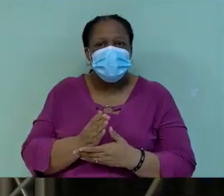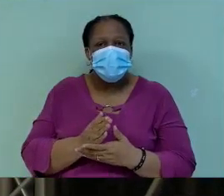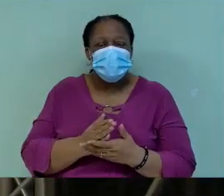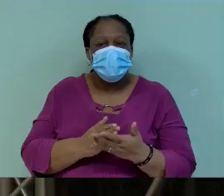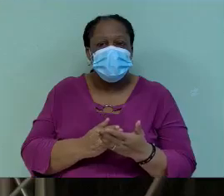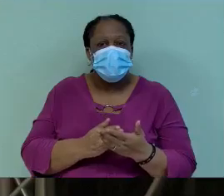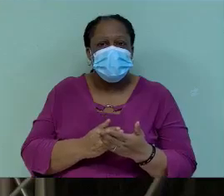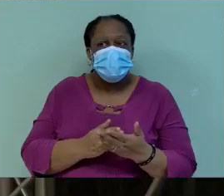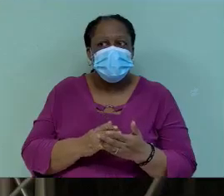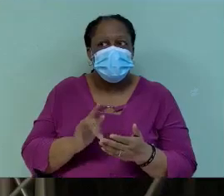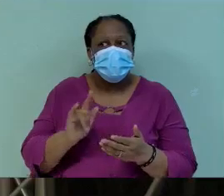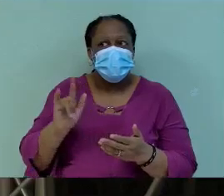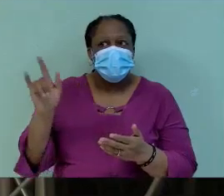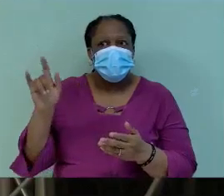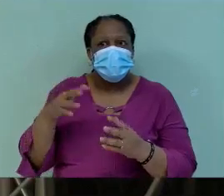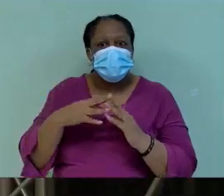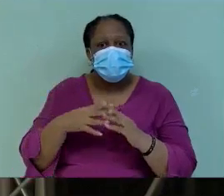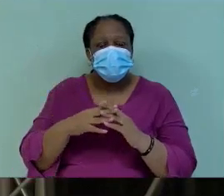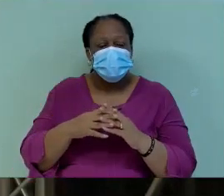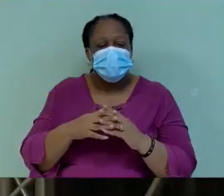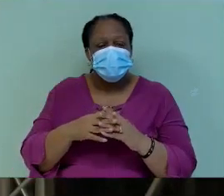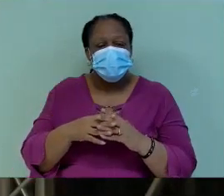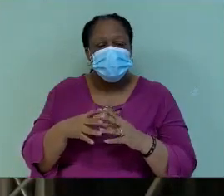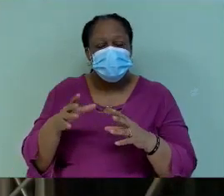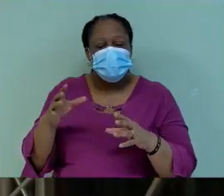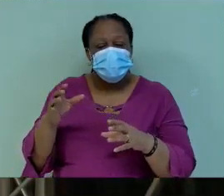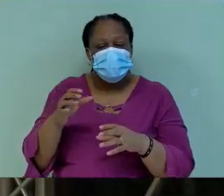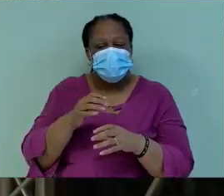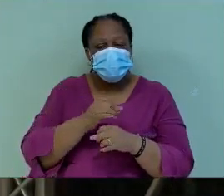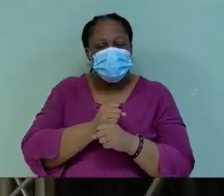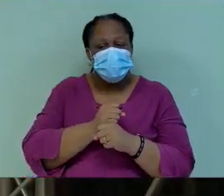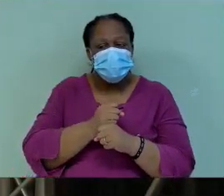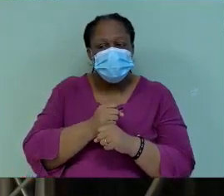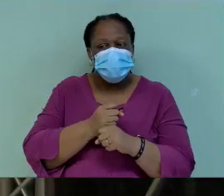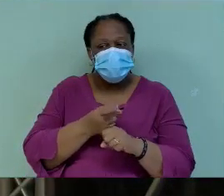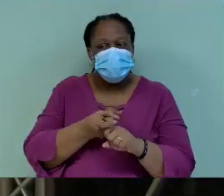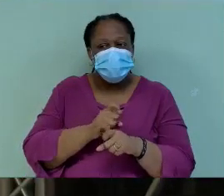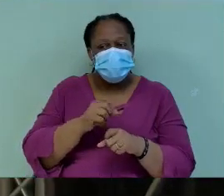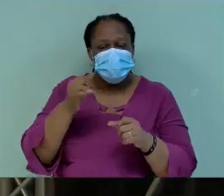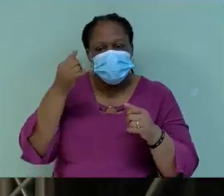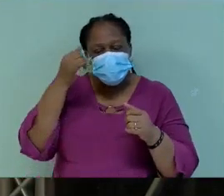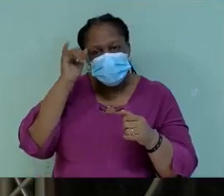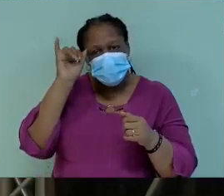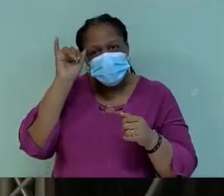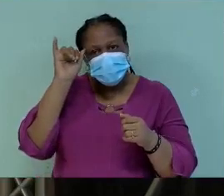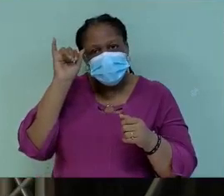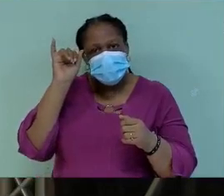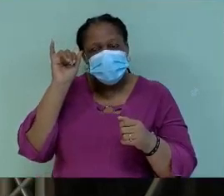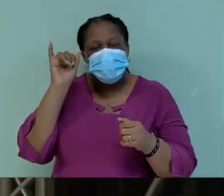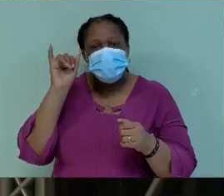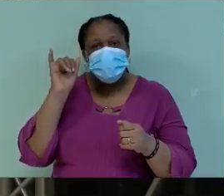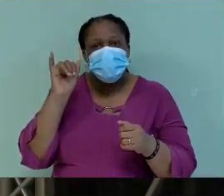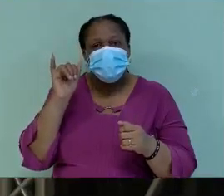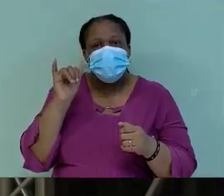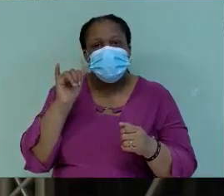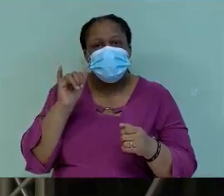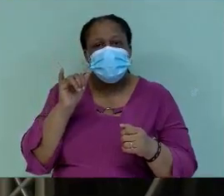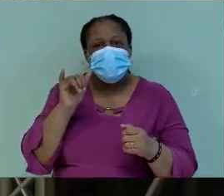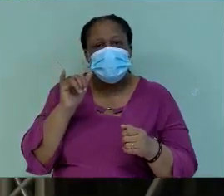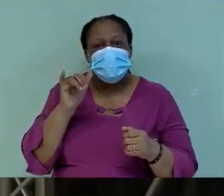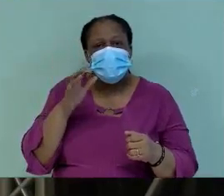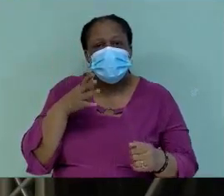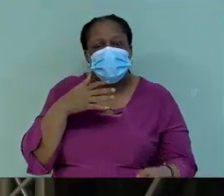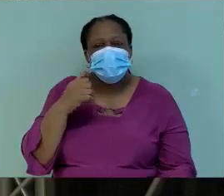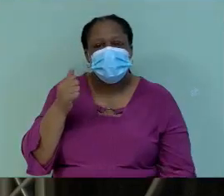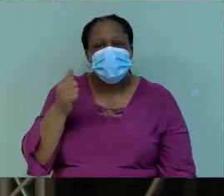Dakota, where they were doing genetic engineering on cows, where they took the cow's DNA, they remove a piece and